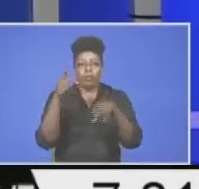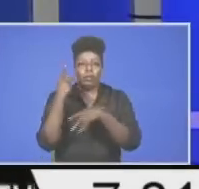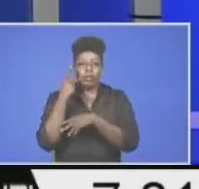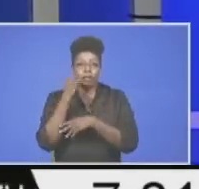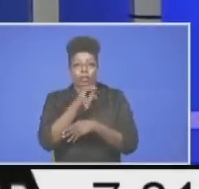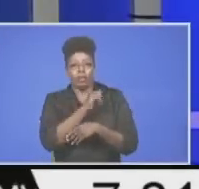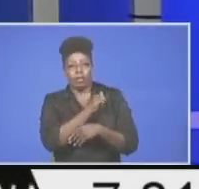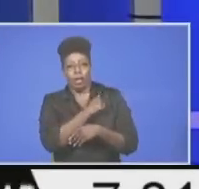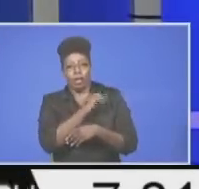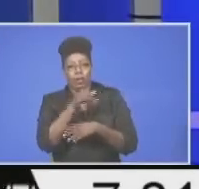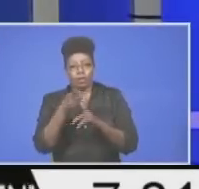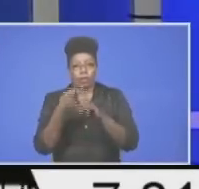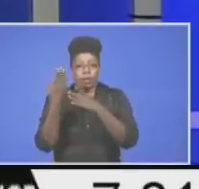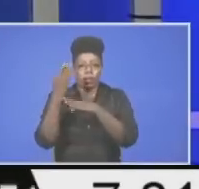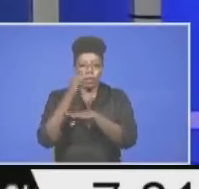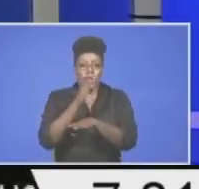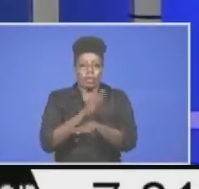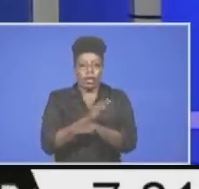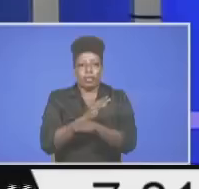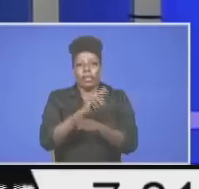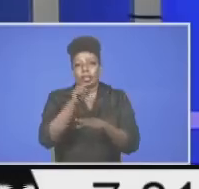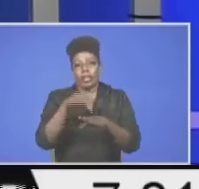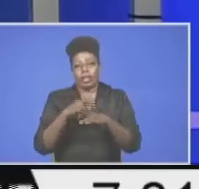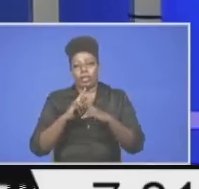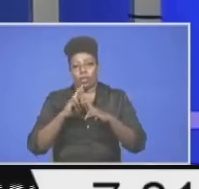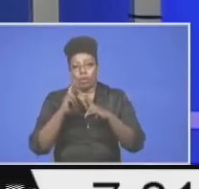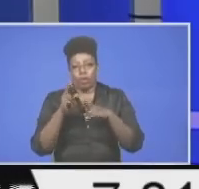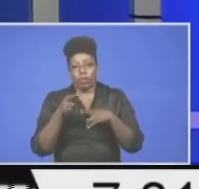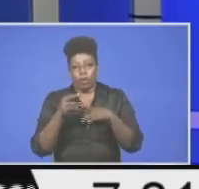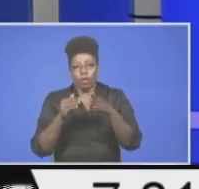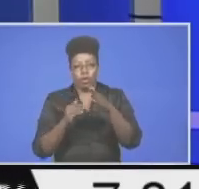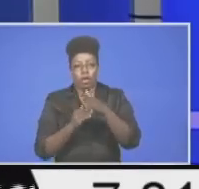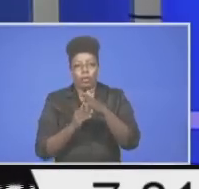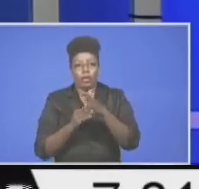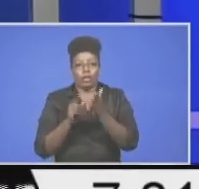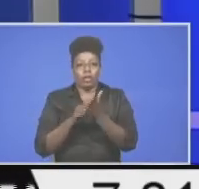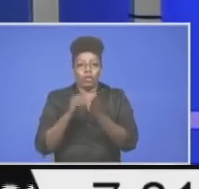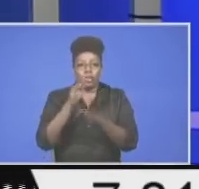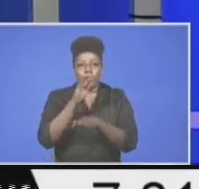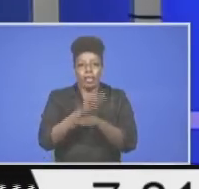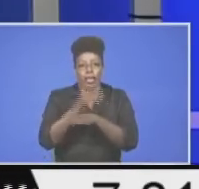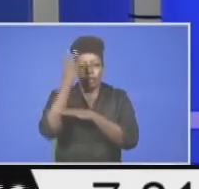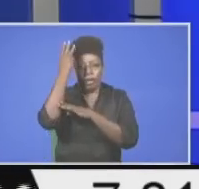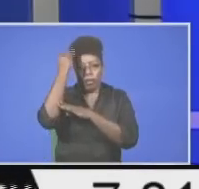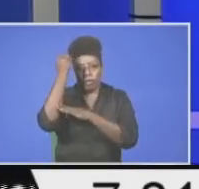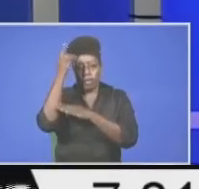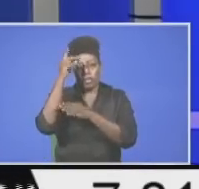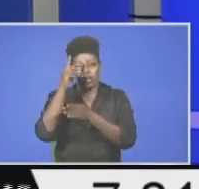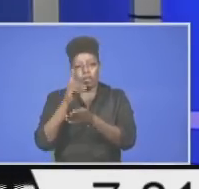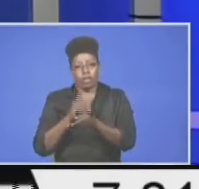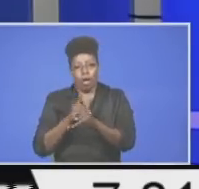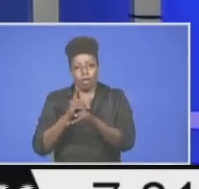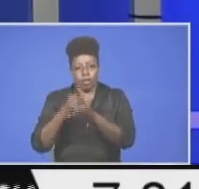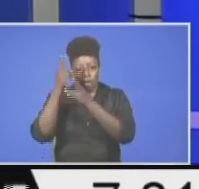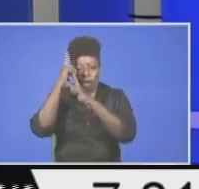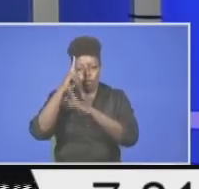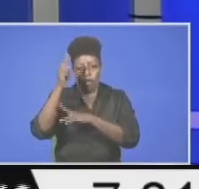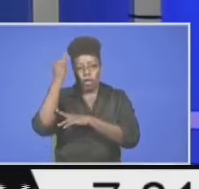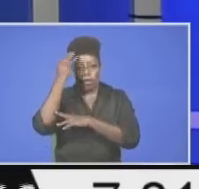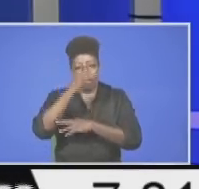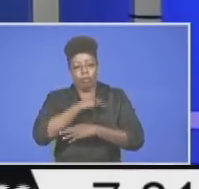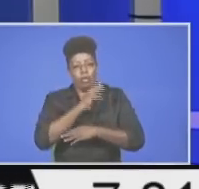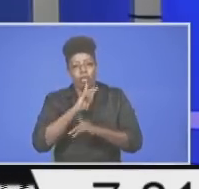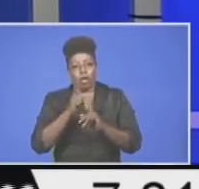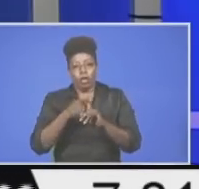Keishel Adderley, and welcome to the Bahamas Tonight, the National Report. Topping the news tonight, Prime Minister Dr. the Honorable Hubert Minnis addressed